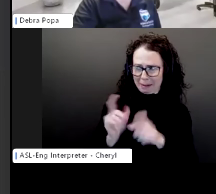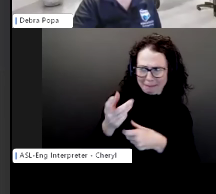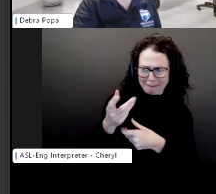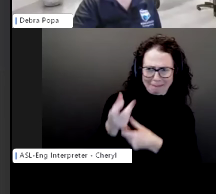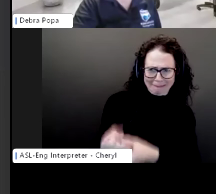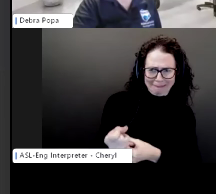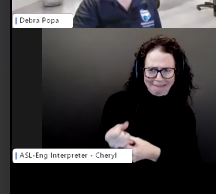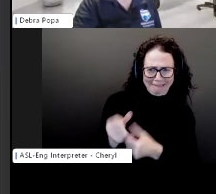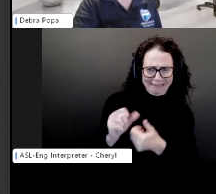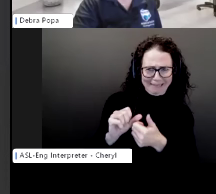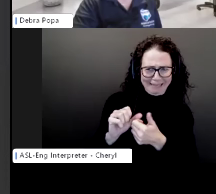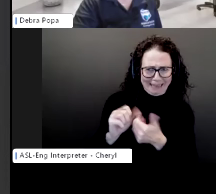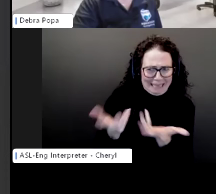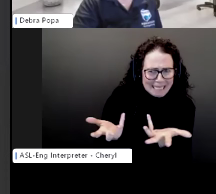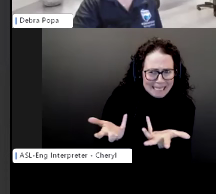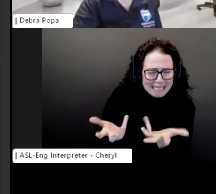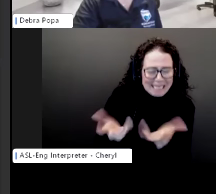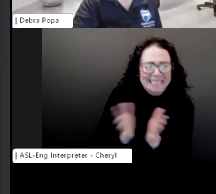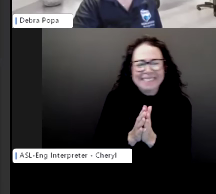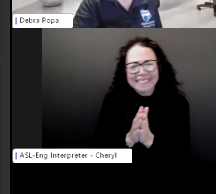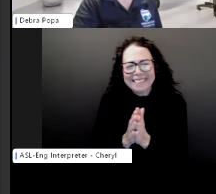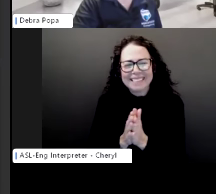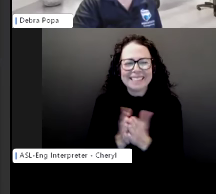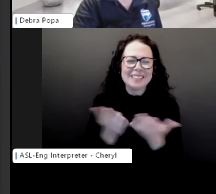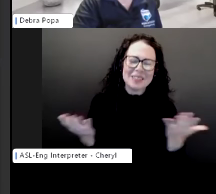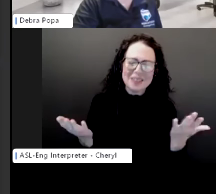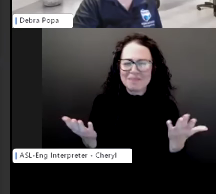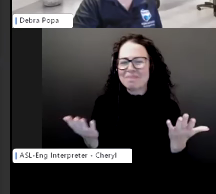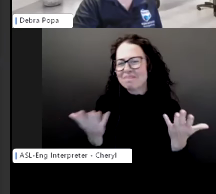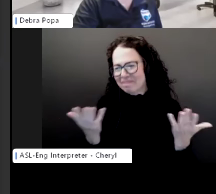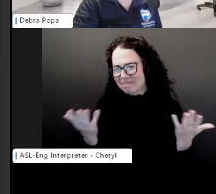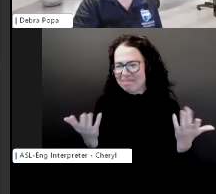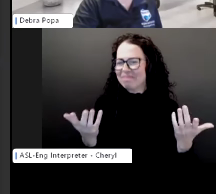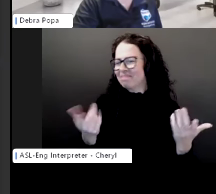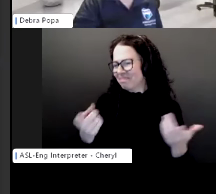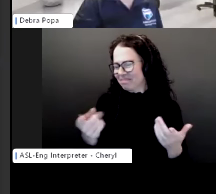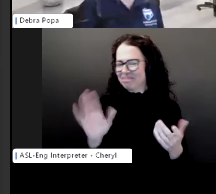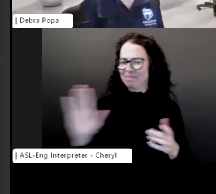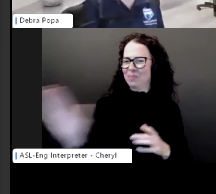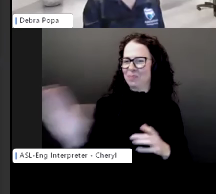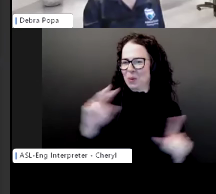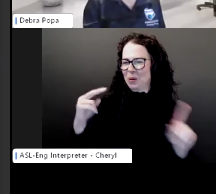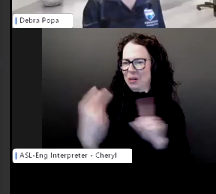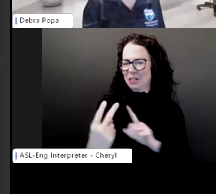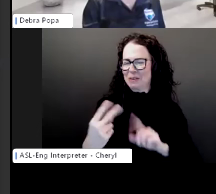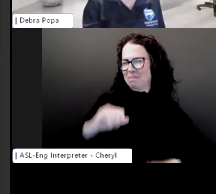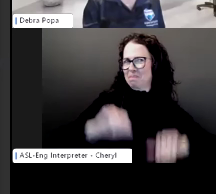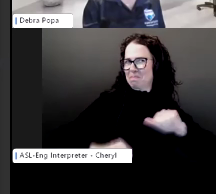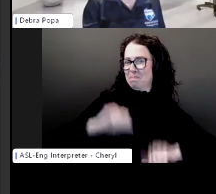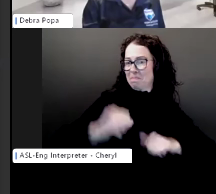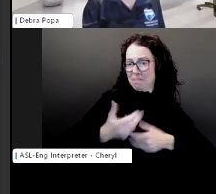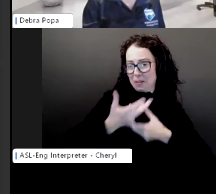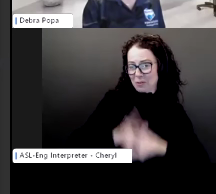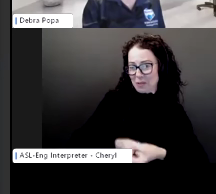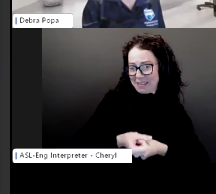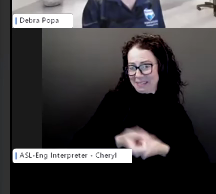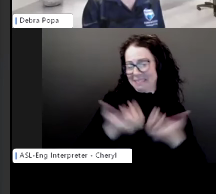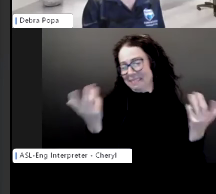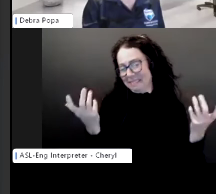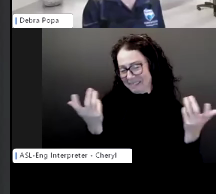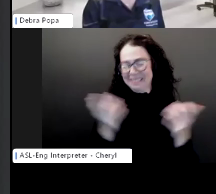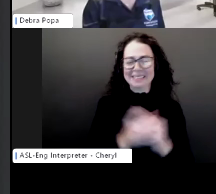today. We kind of leave it up to you to decide whether you think we are trustworthy or not. But if you think we are, and which